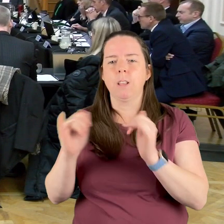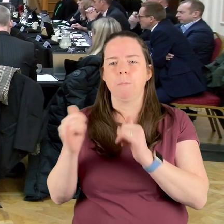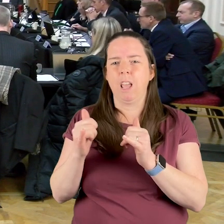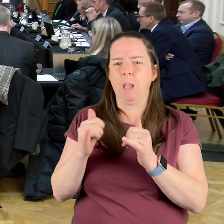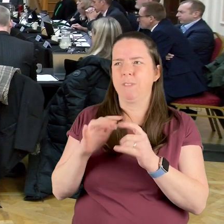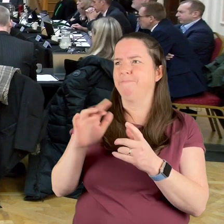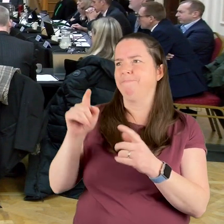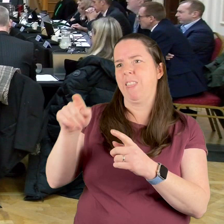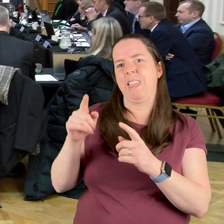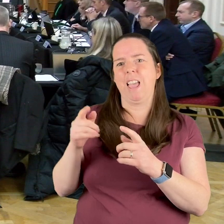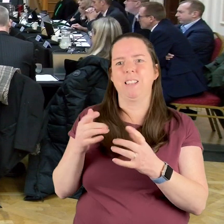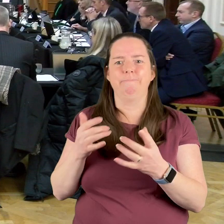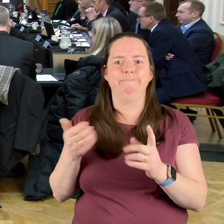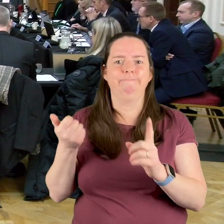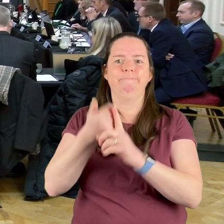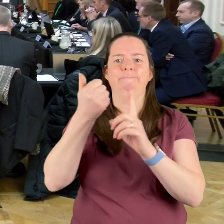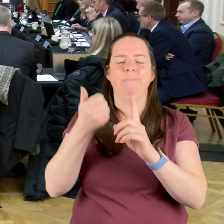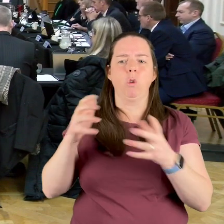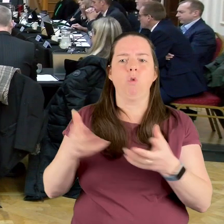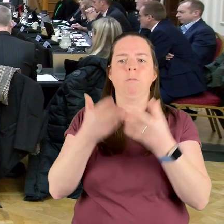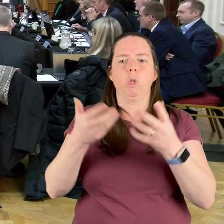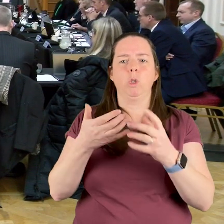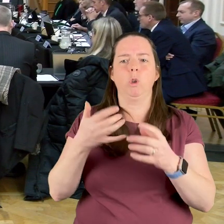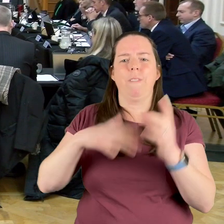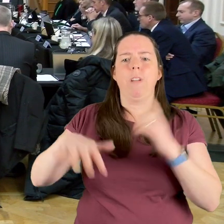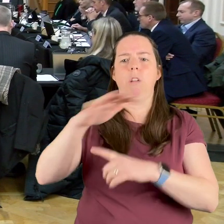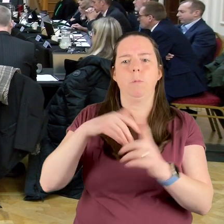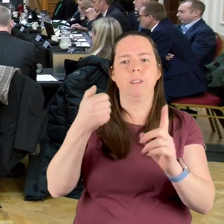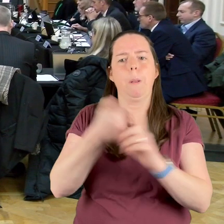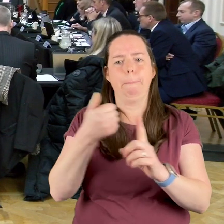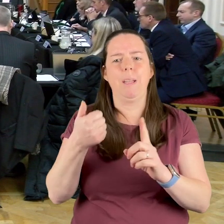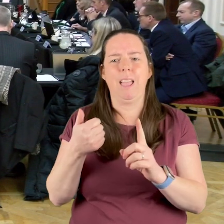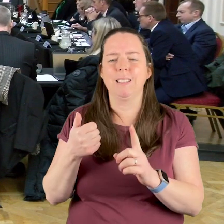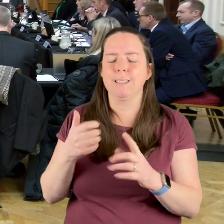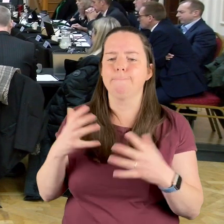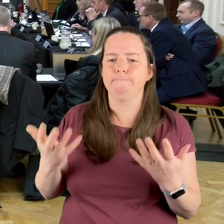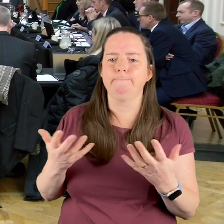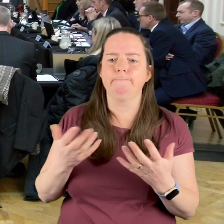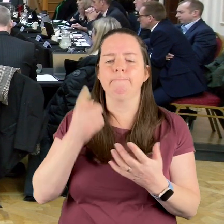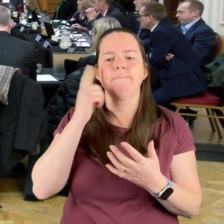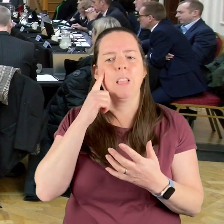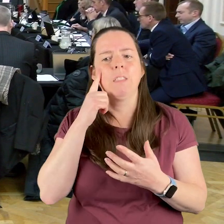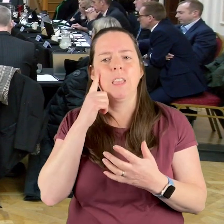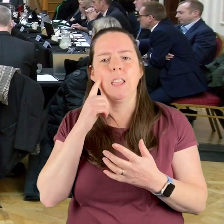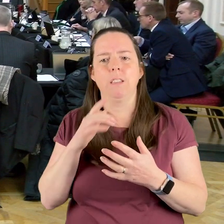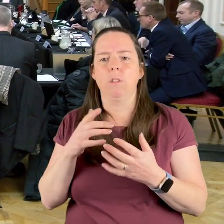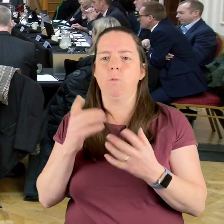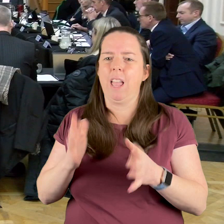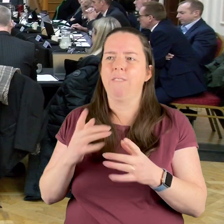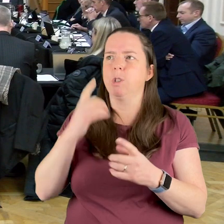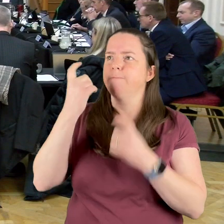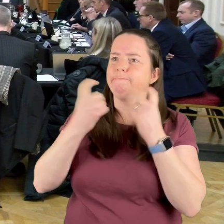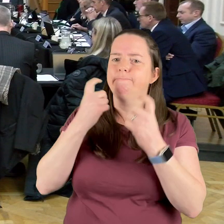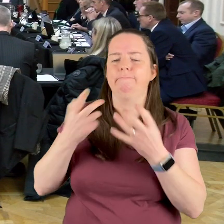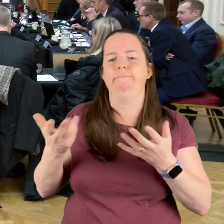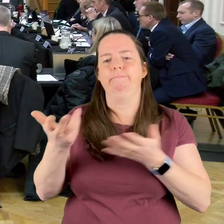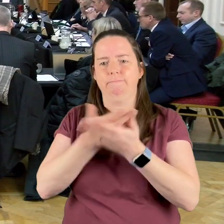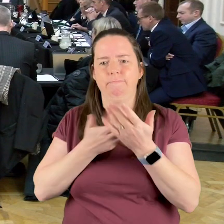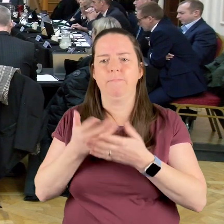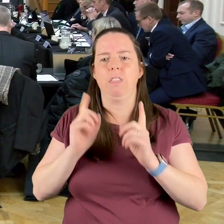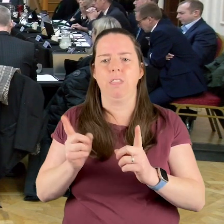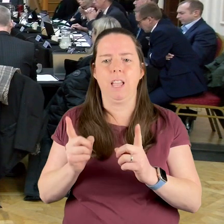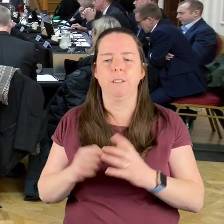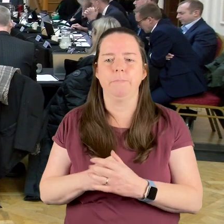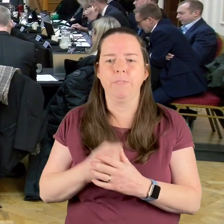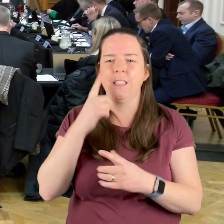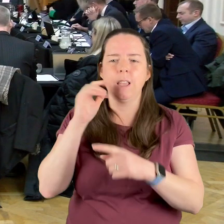into hospitals multiple times, sometimes unnecessarily, contributes to our environmental impacts. I think there's something in there